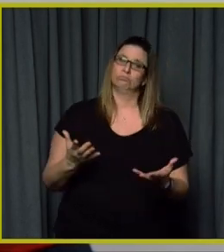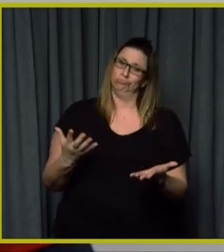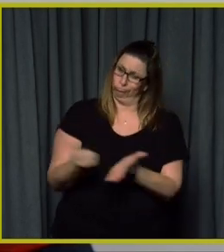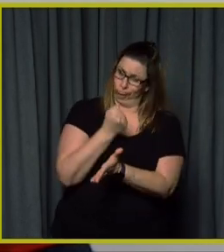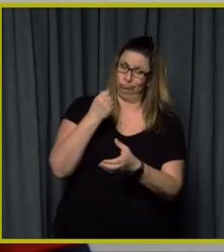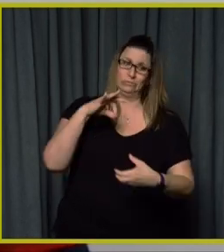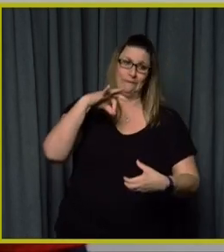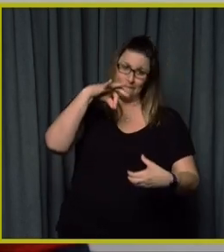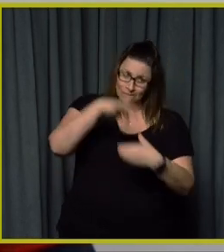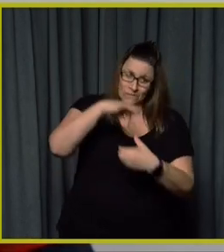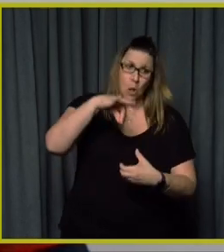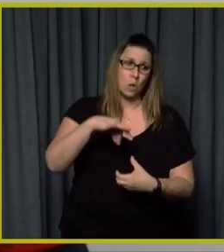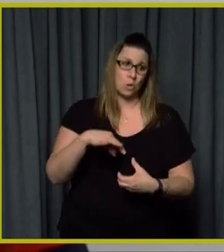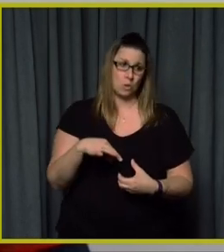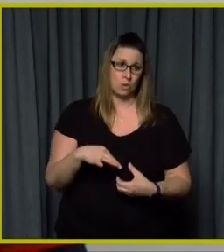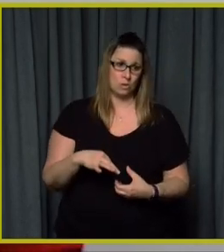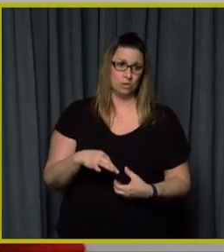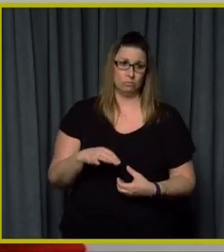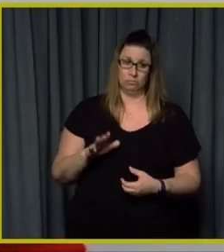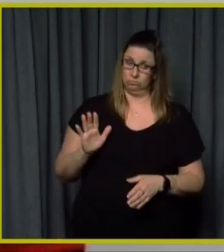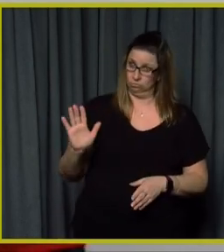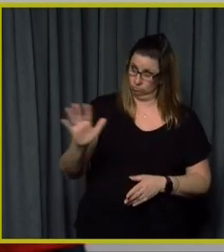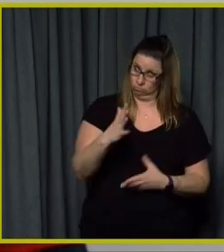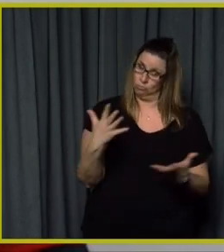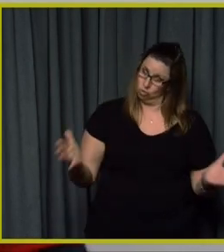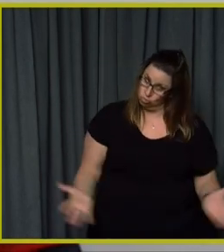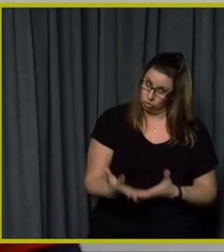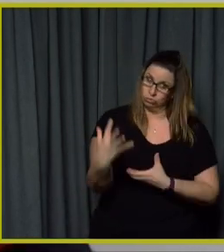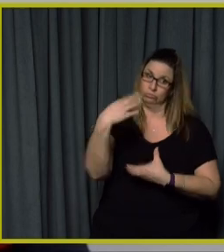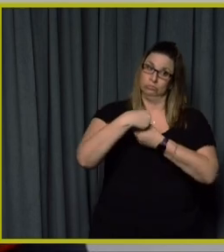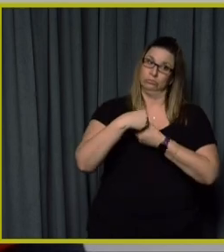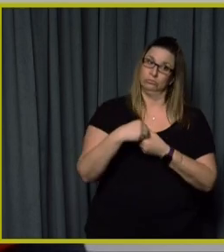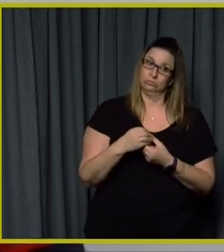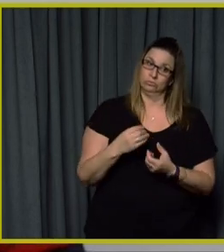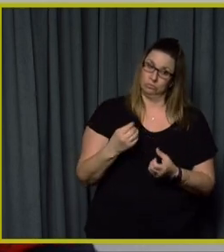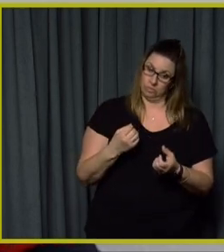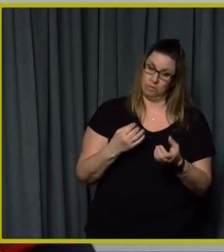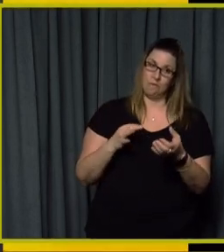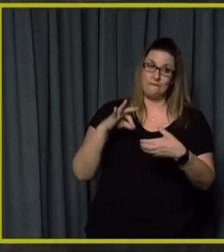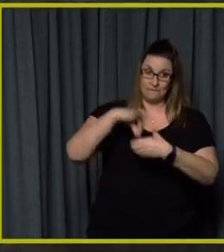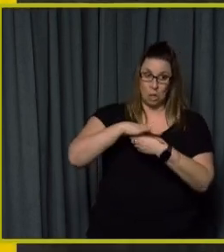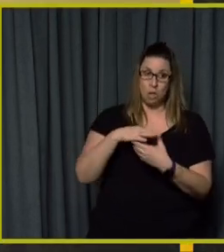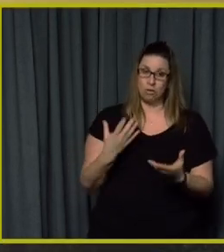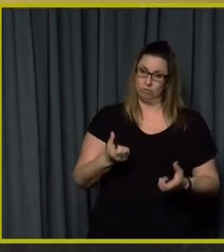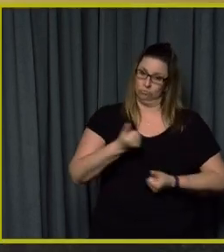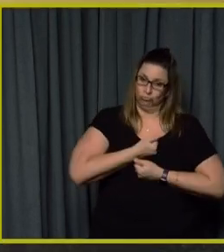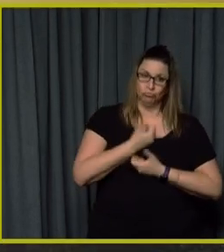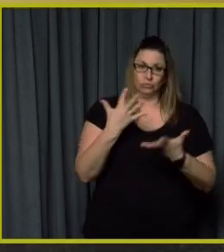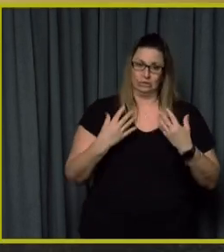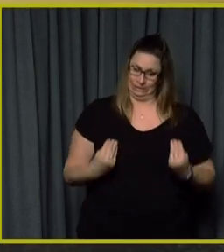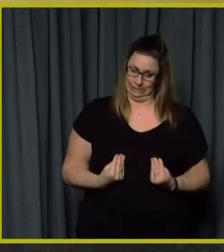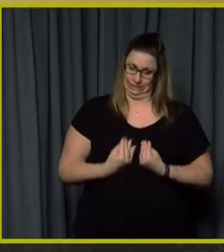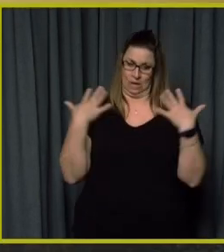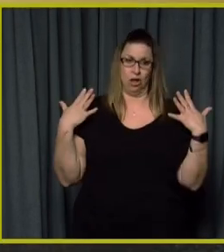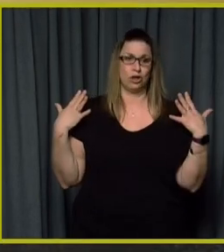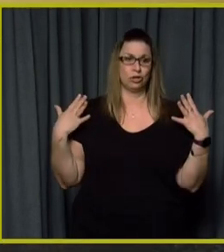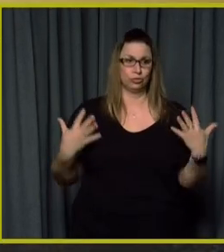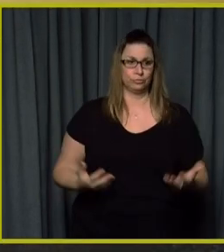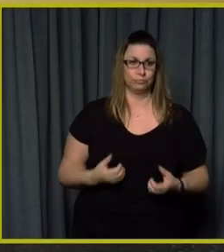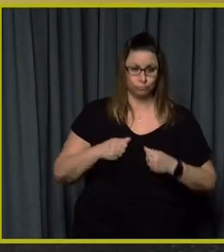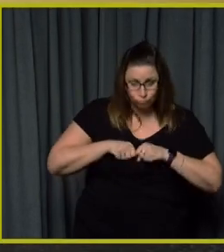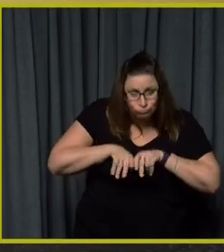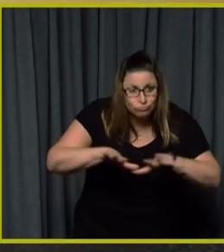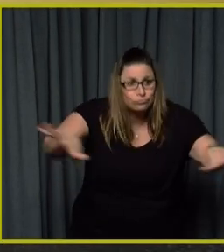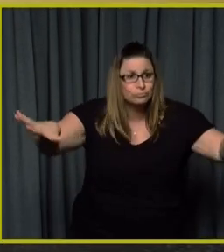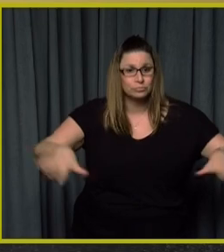do what you can do, what's available to you right in front of you. Hi, my name is Caitlin